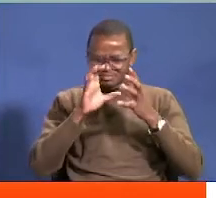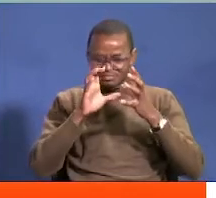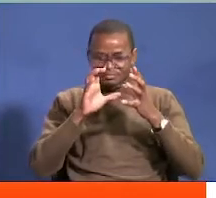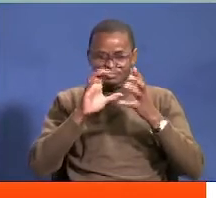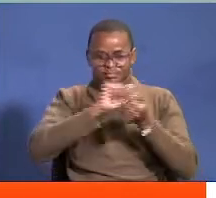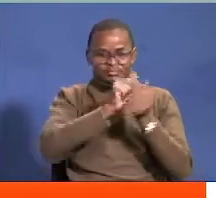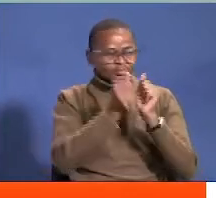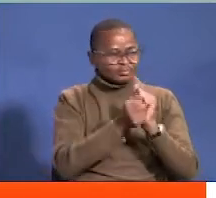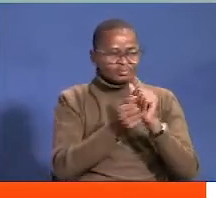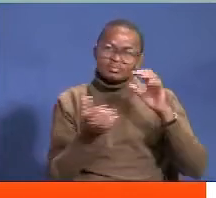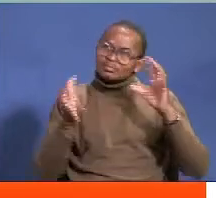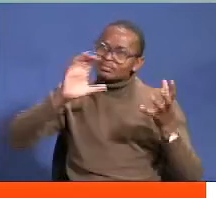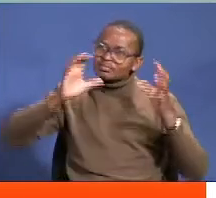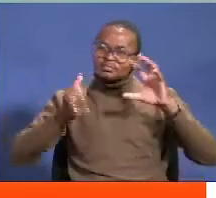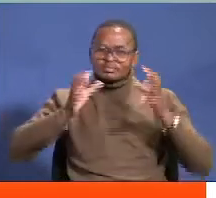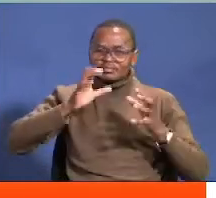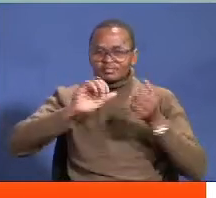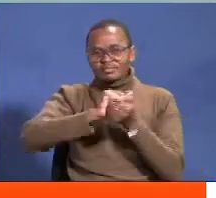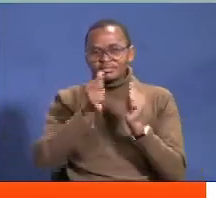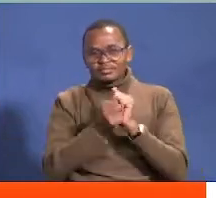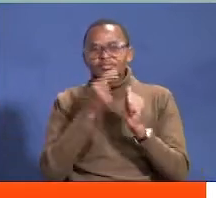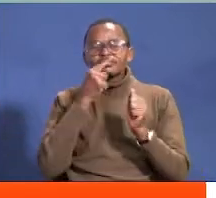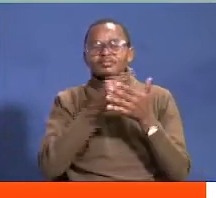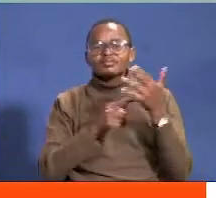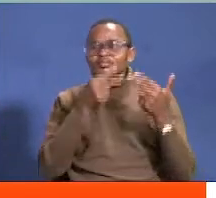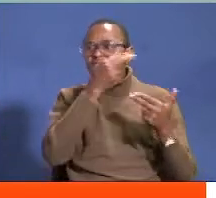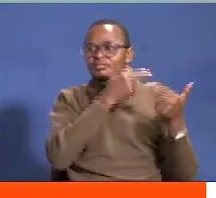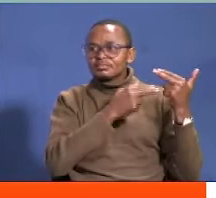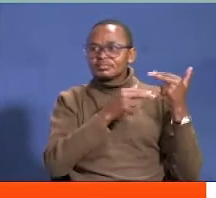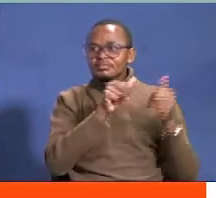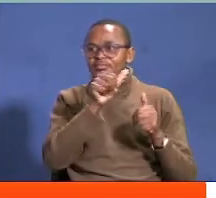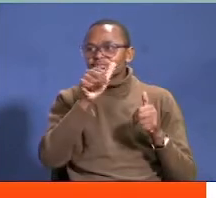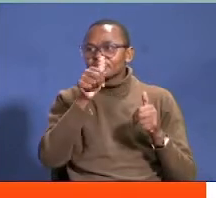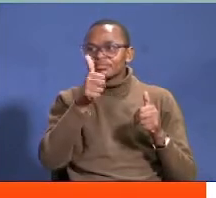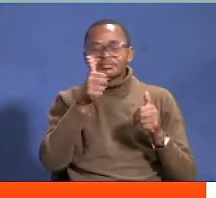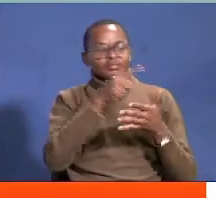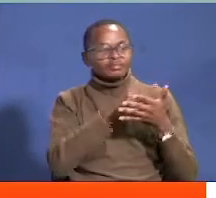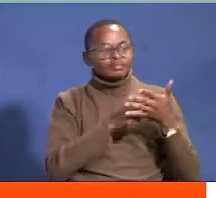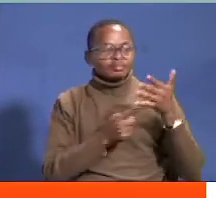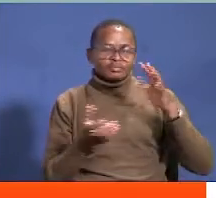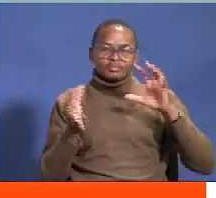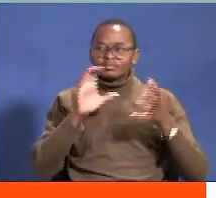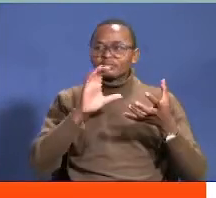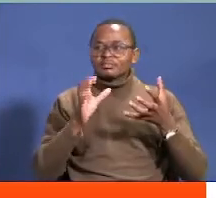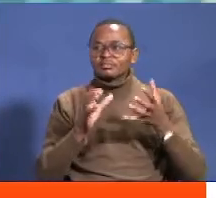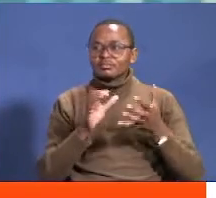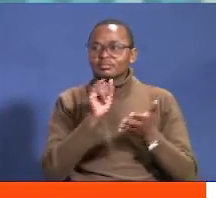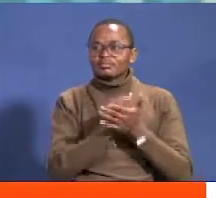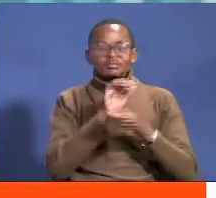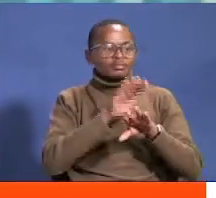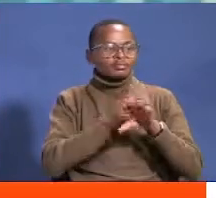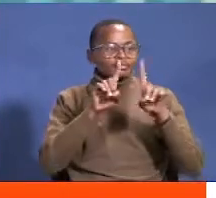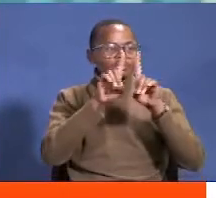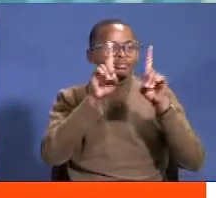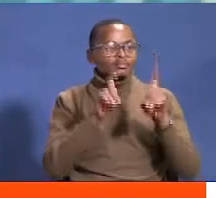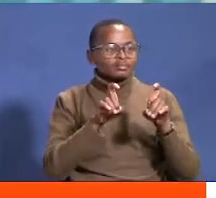is climate change? Probably you could give us a brief history and where we as a planet in matters climate change. That's a good question,